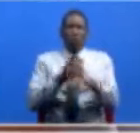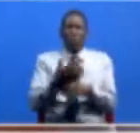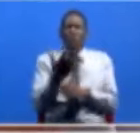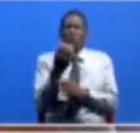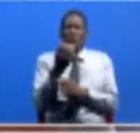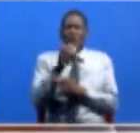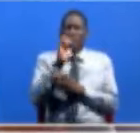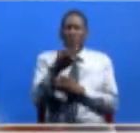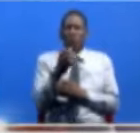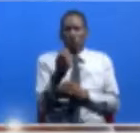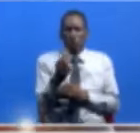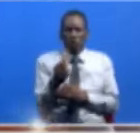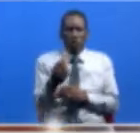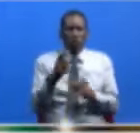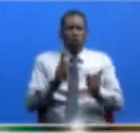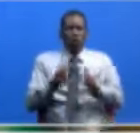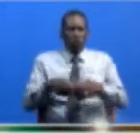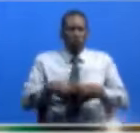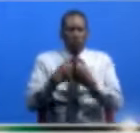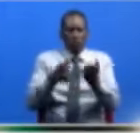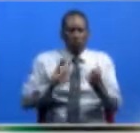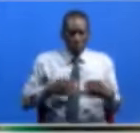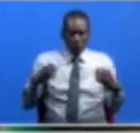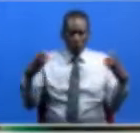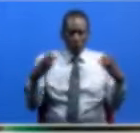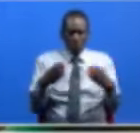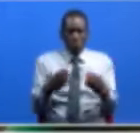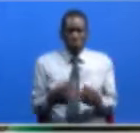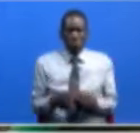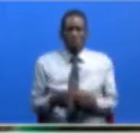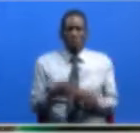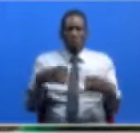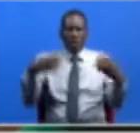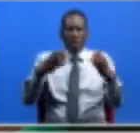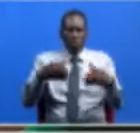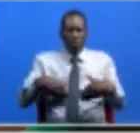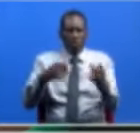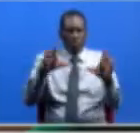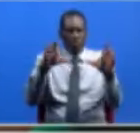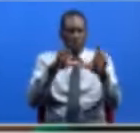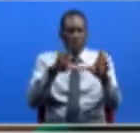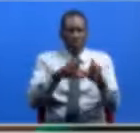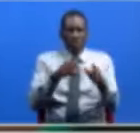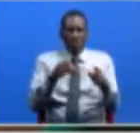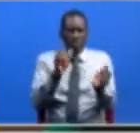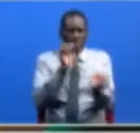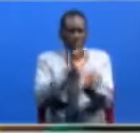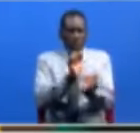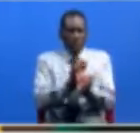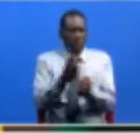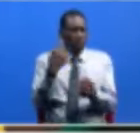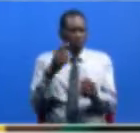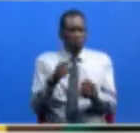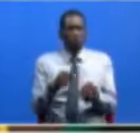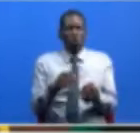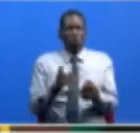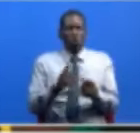Kenya shillings for not presenting a women's team. The club was given a license but penalized for the infraction